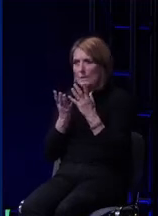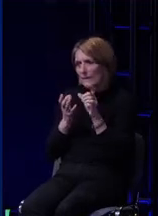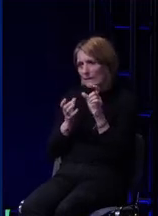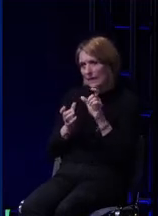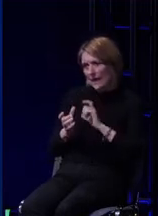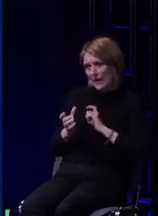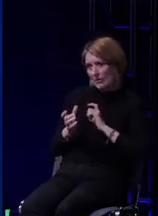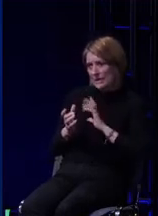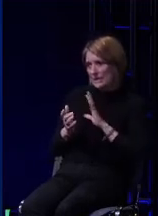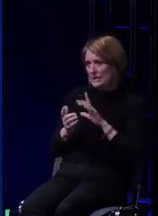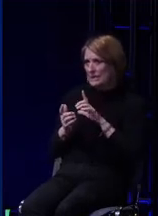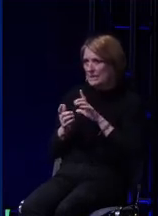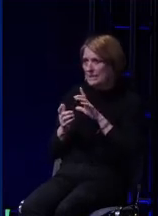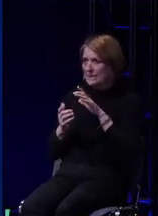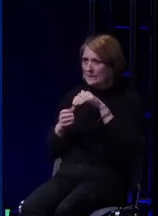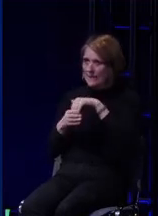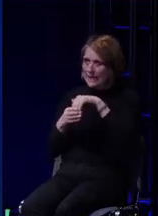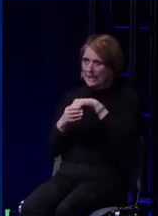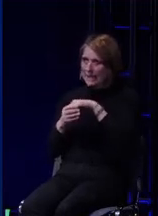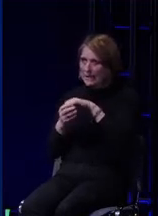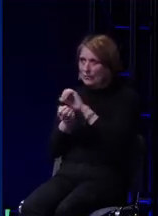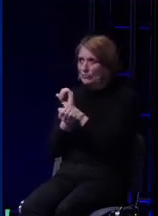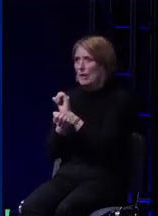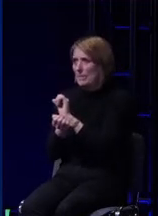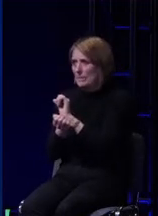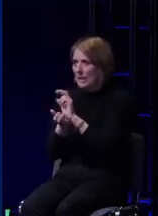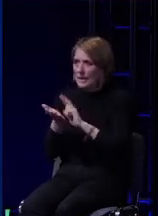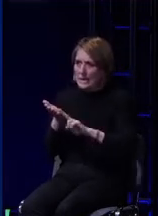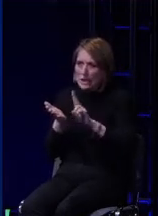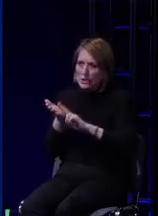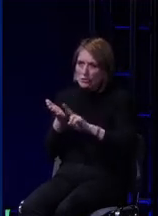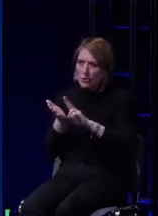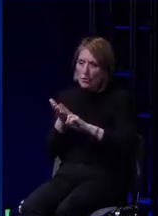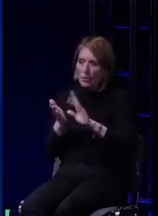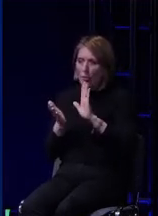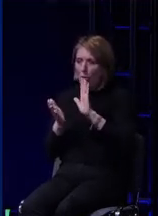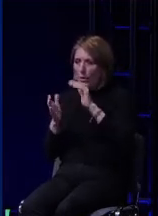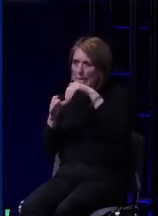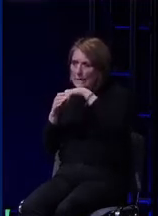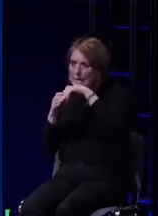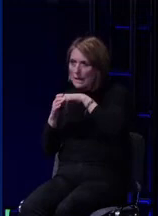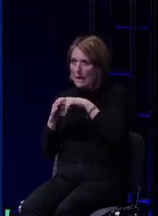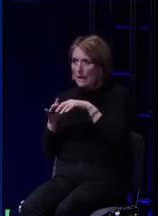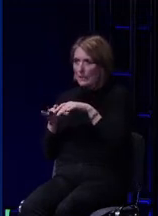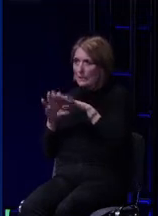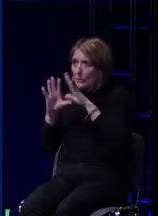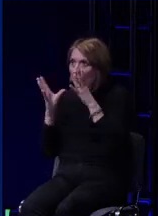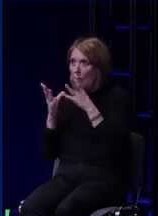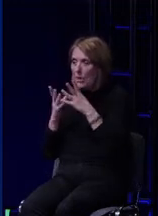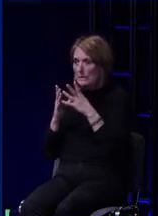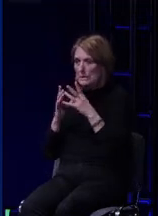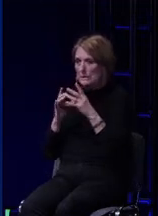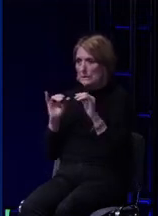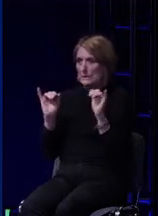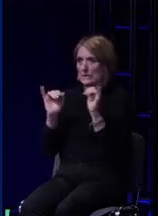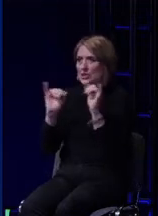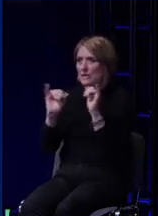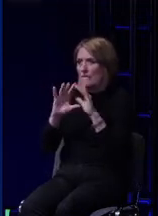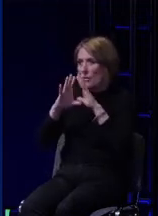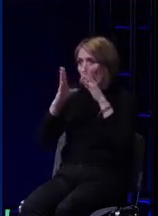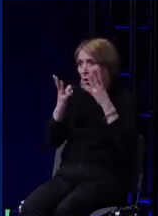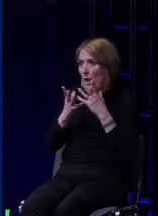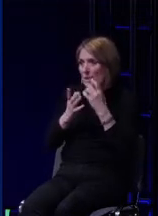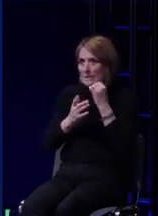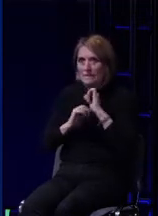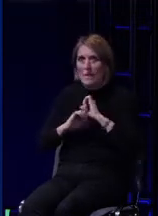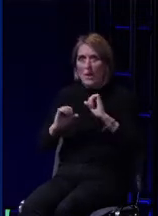often trapped in. The natural world, the inside of a computer world, terrifying worlds of their own making, and